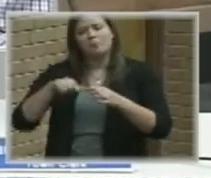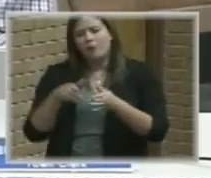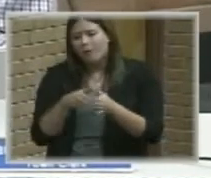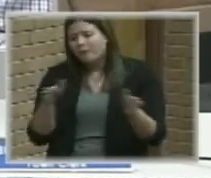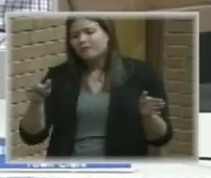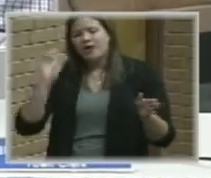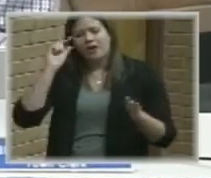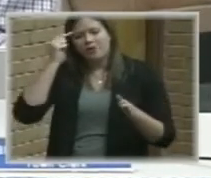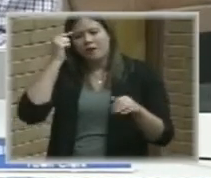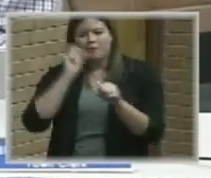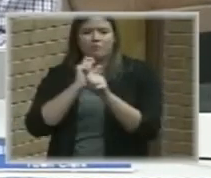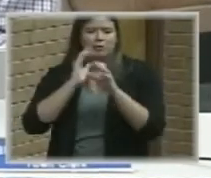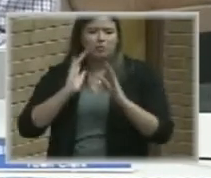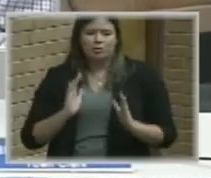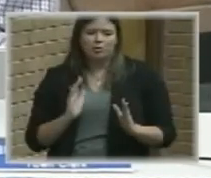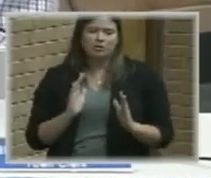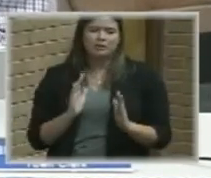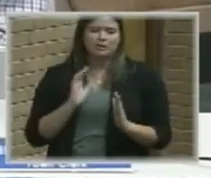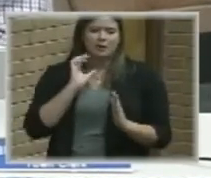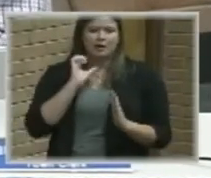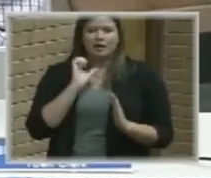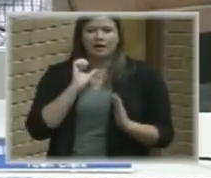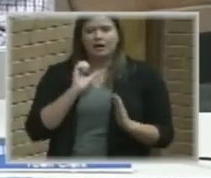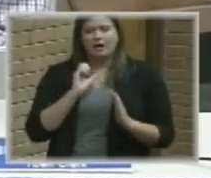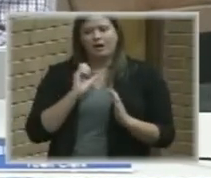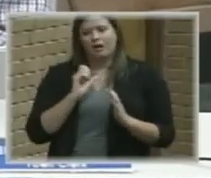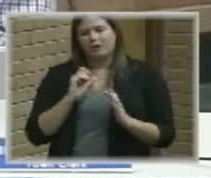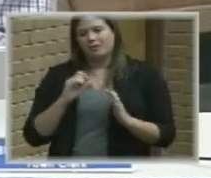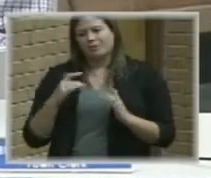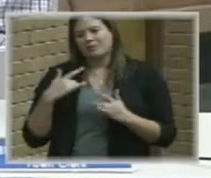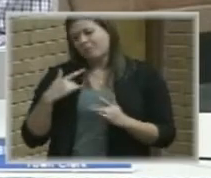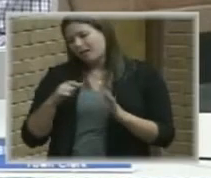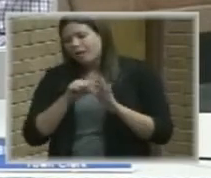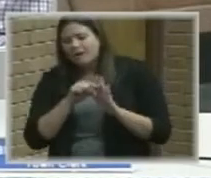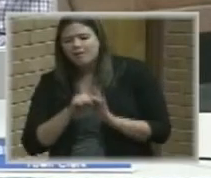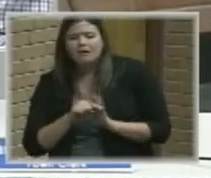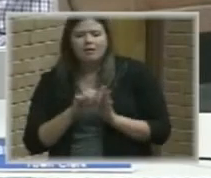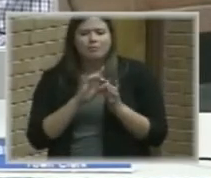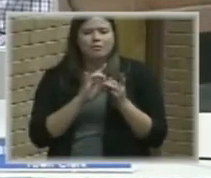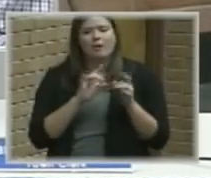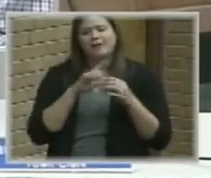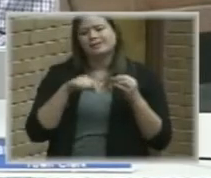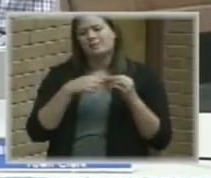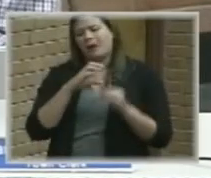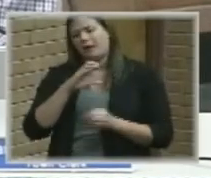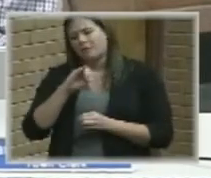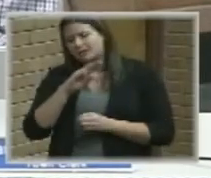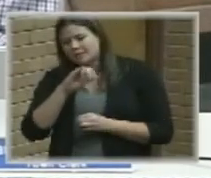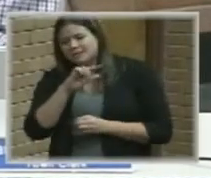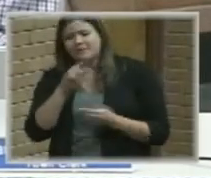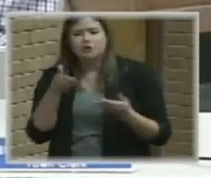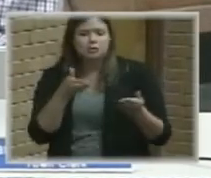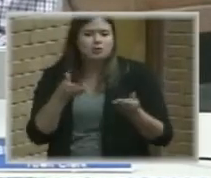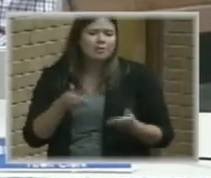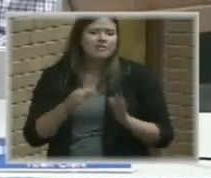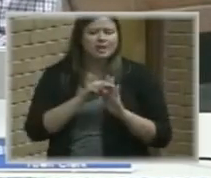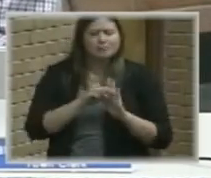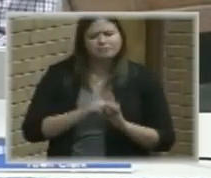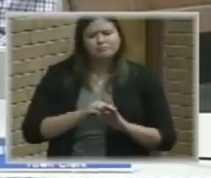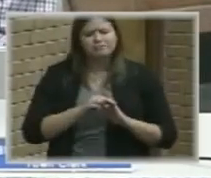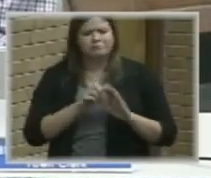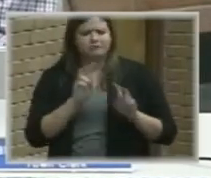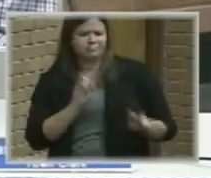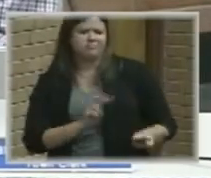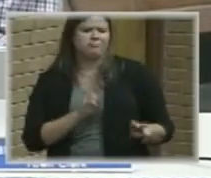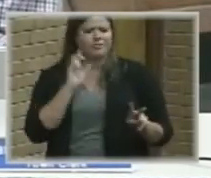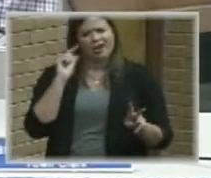they're all too often denigrated, and there's snide remarks about civil service and whatnot. And one of the things that we talked